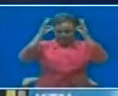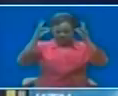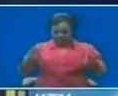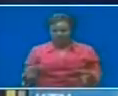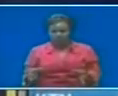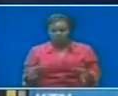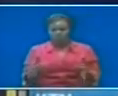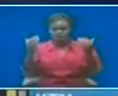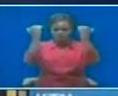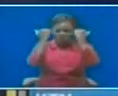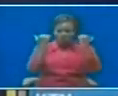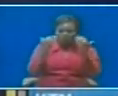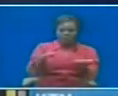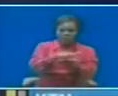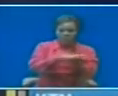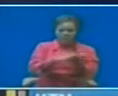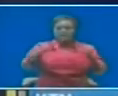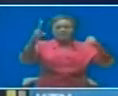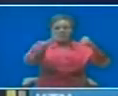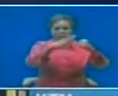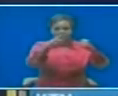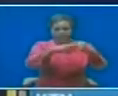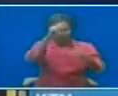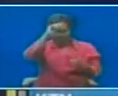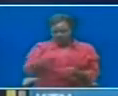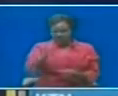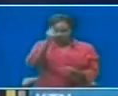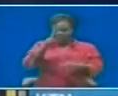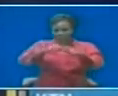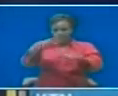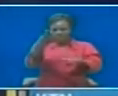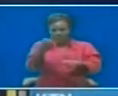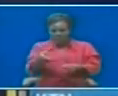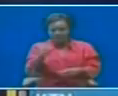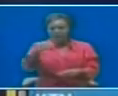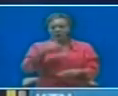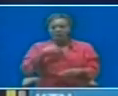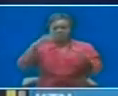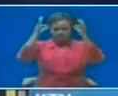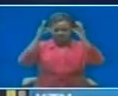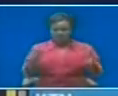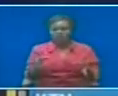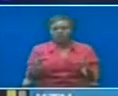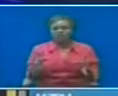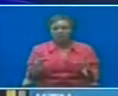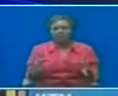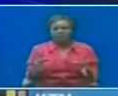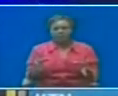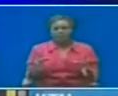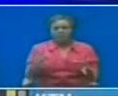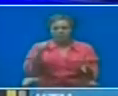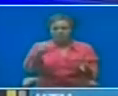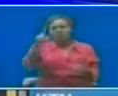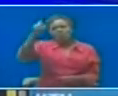Kenya, and basically the seven-judge bench putting aside that ruling by the Court of Appeal. And it's kind of a